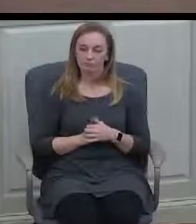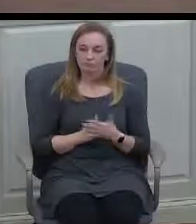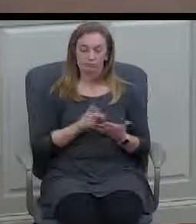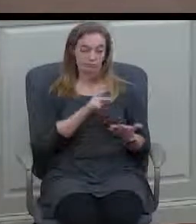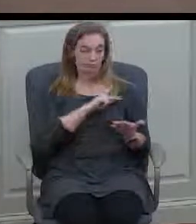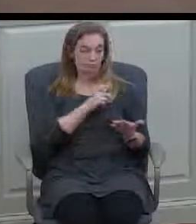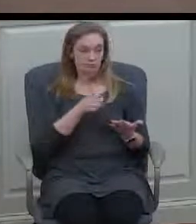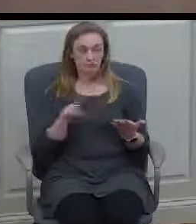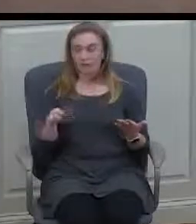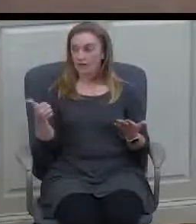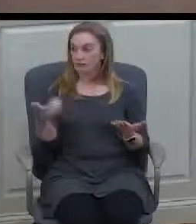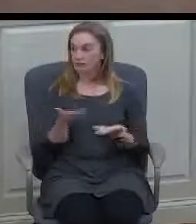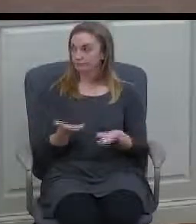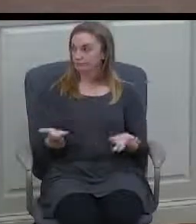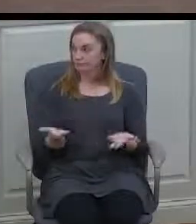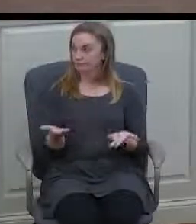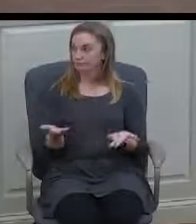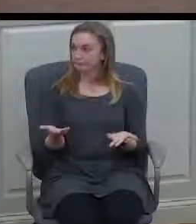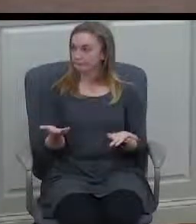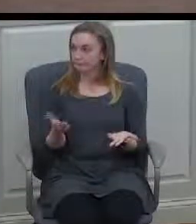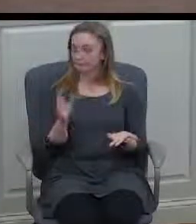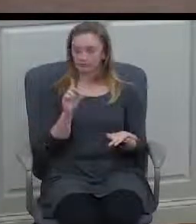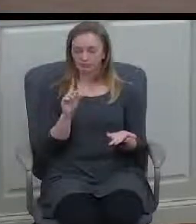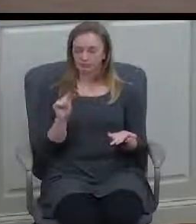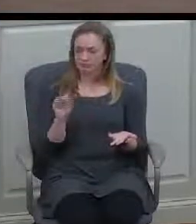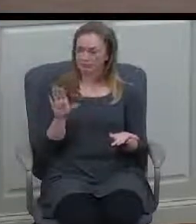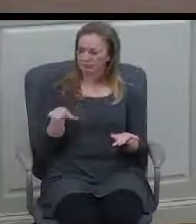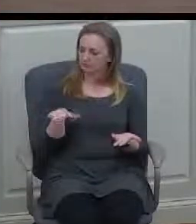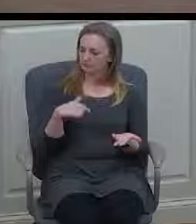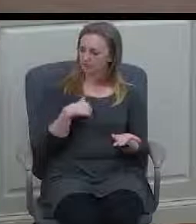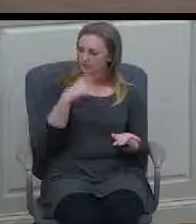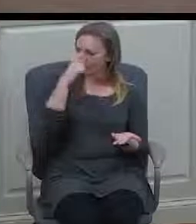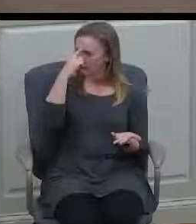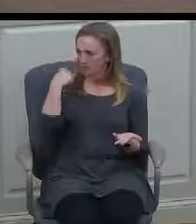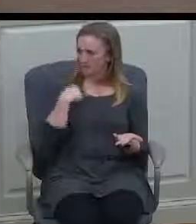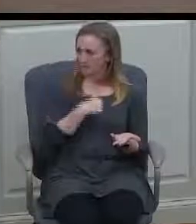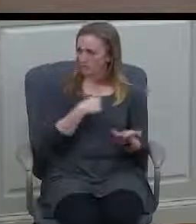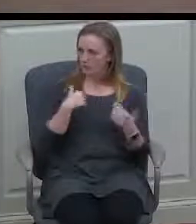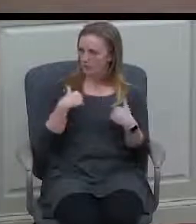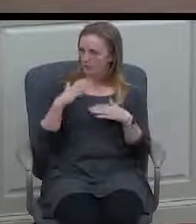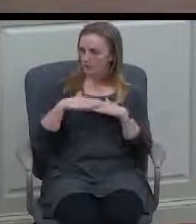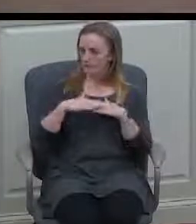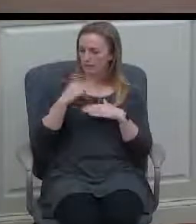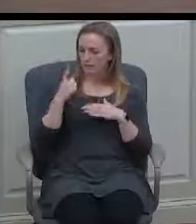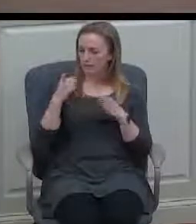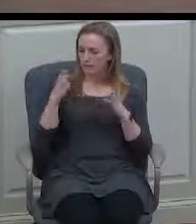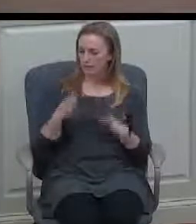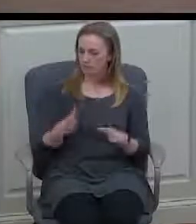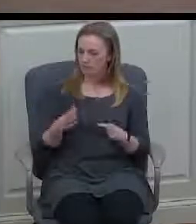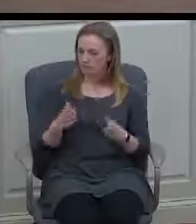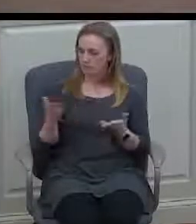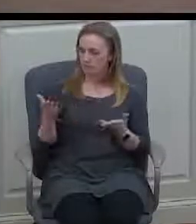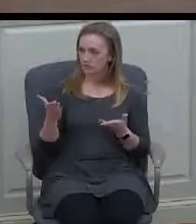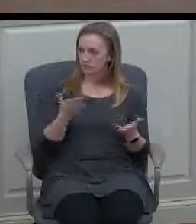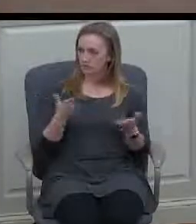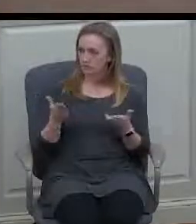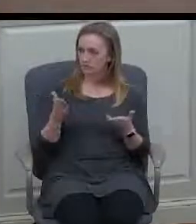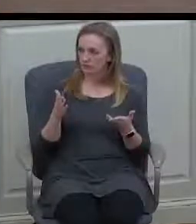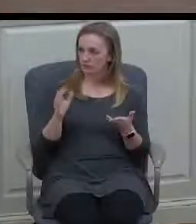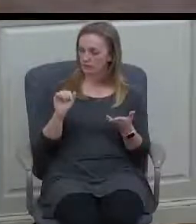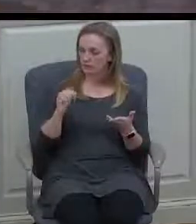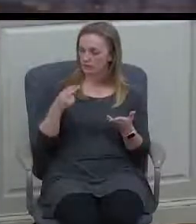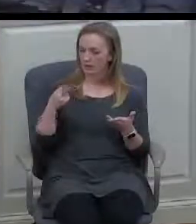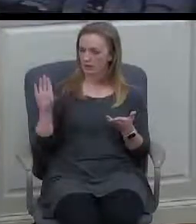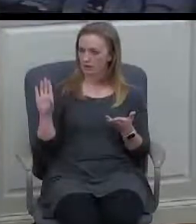Anything else from Ms. Lester? Mayor, I thought we had at least one person to serve on the AHB